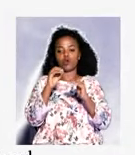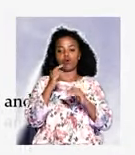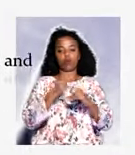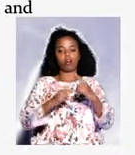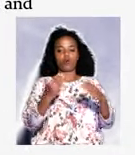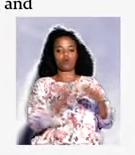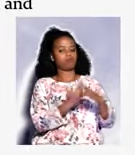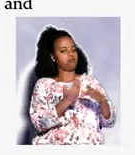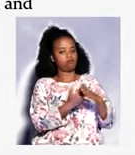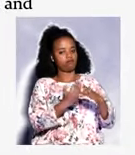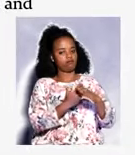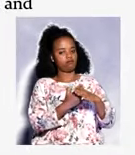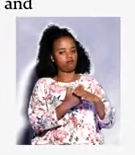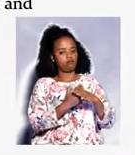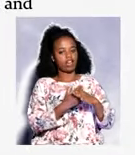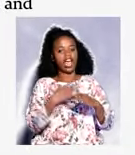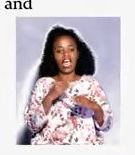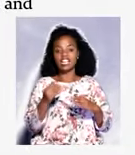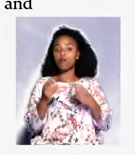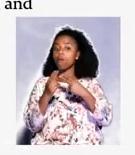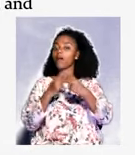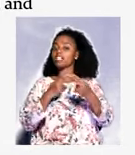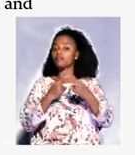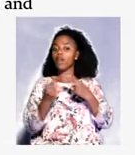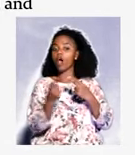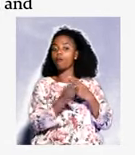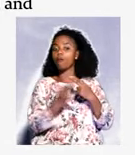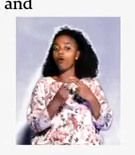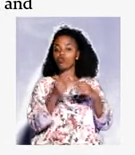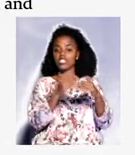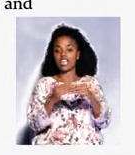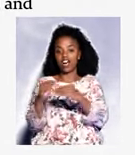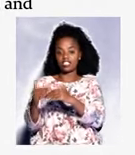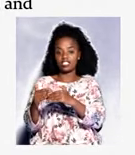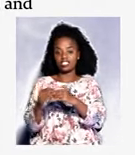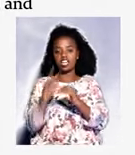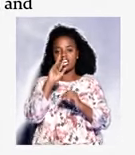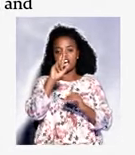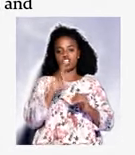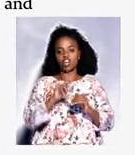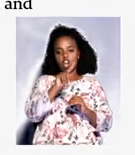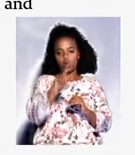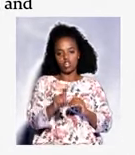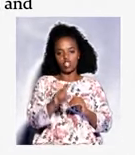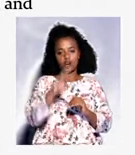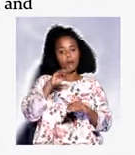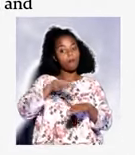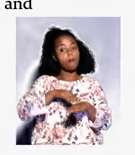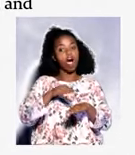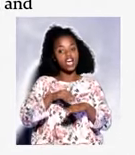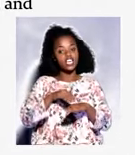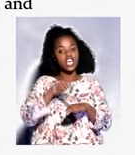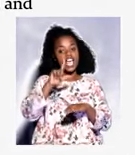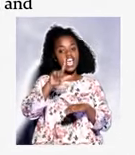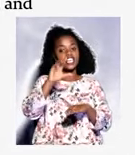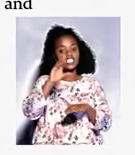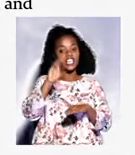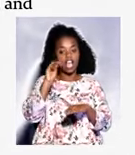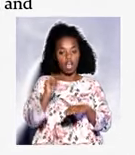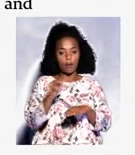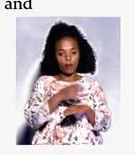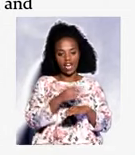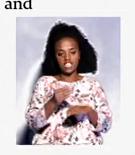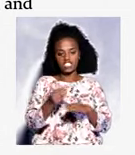And multiply both sides of the rational equations by LCM